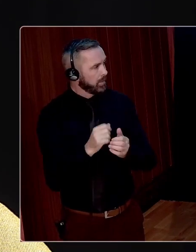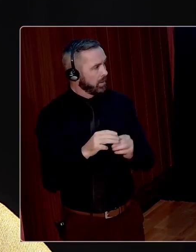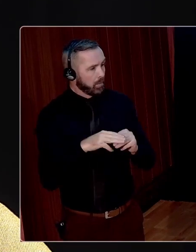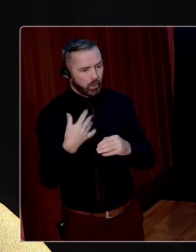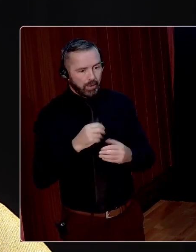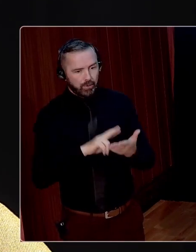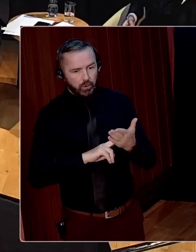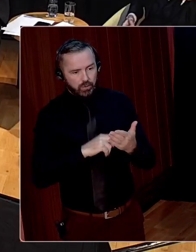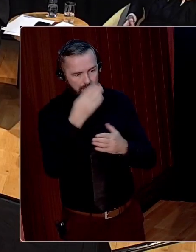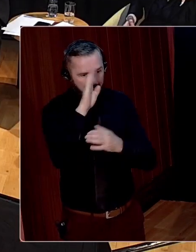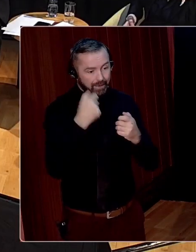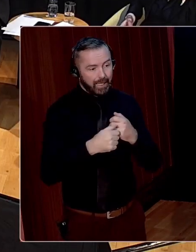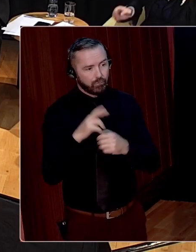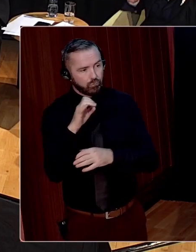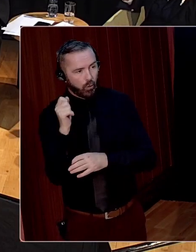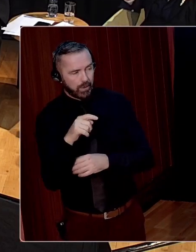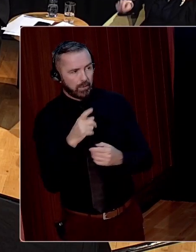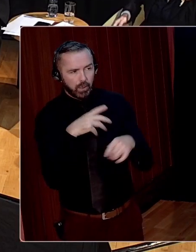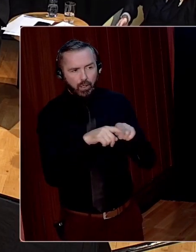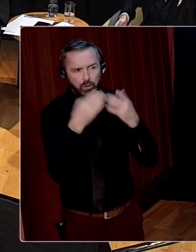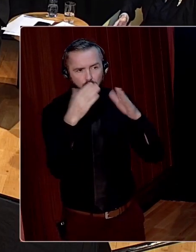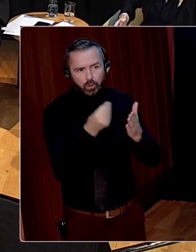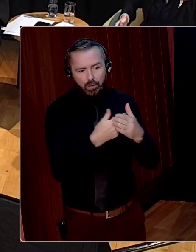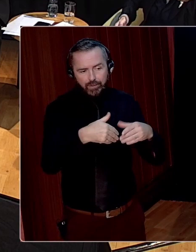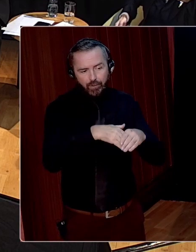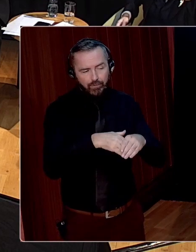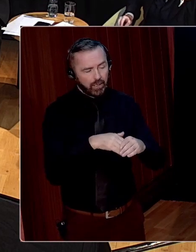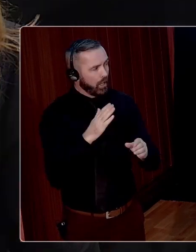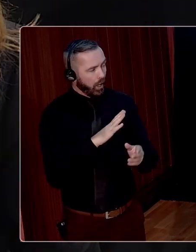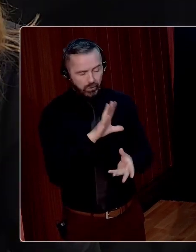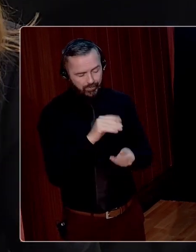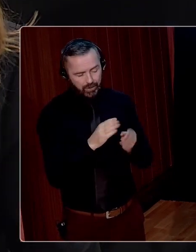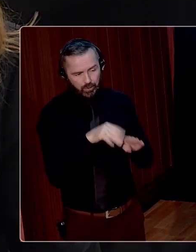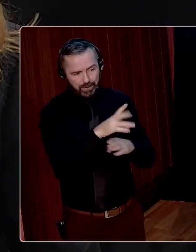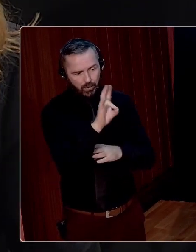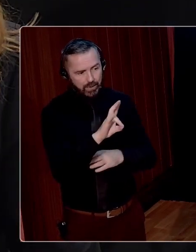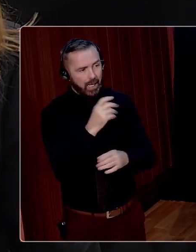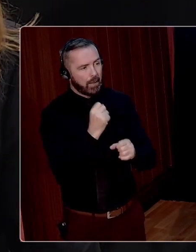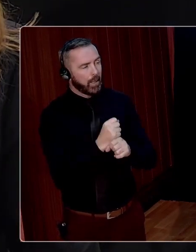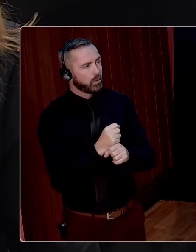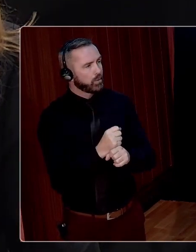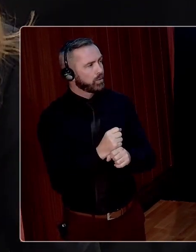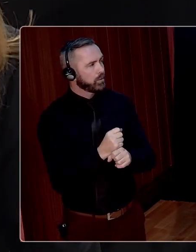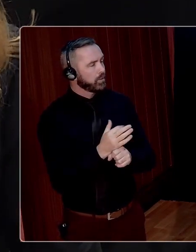that shows as well. You also show as well the costs involved. I'll just finish up with this question here about